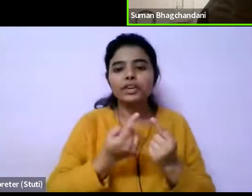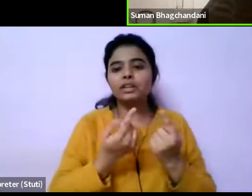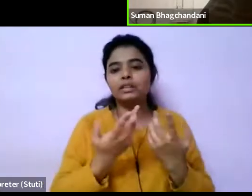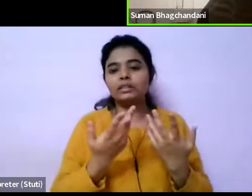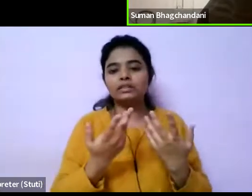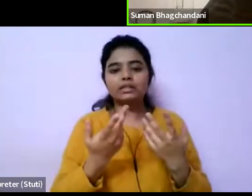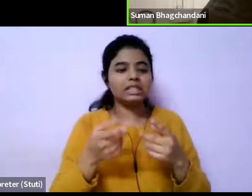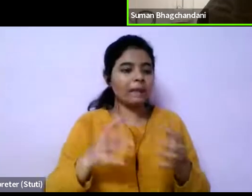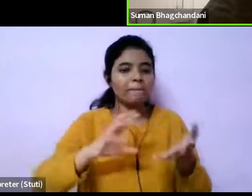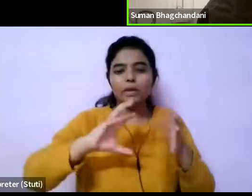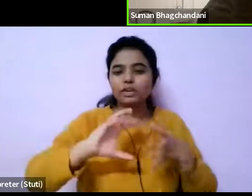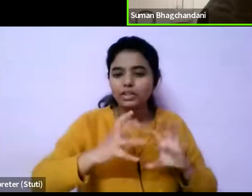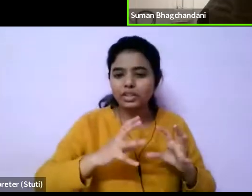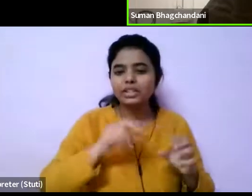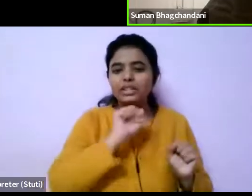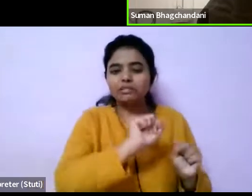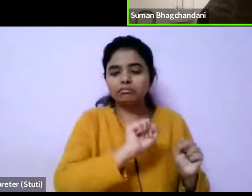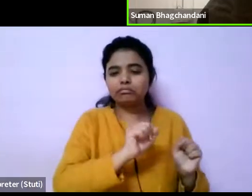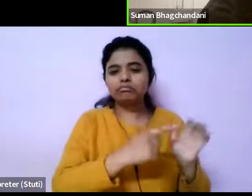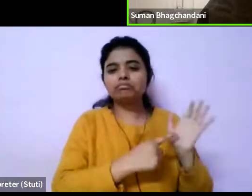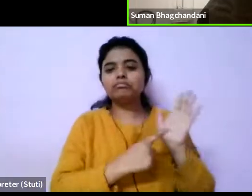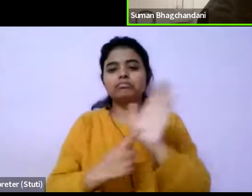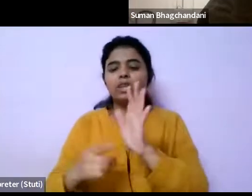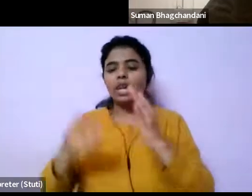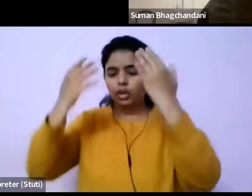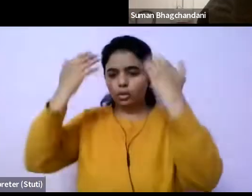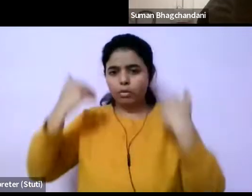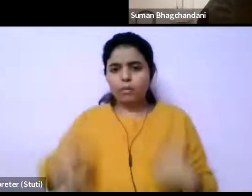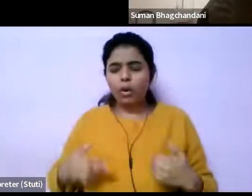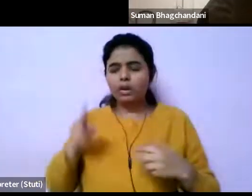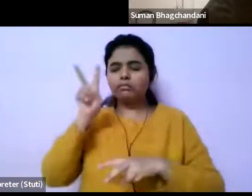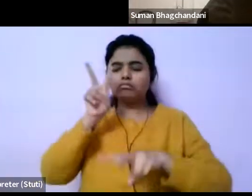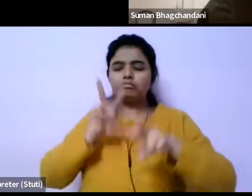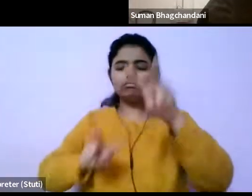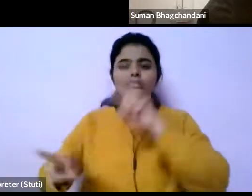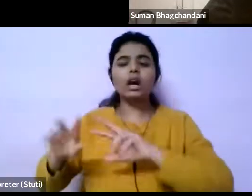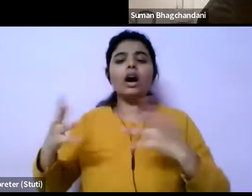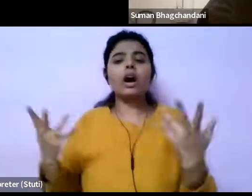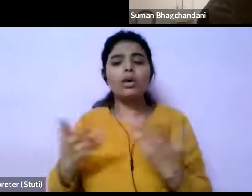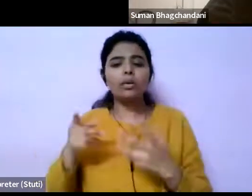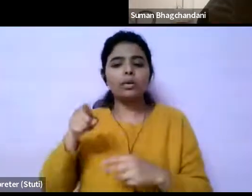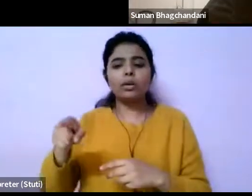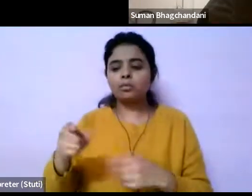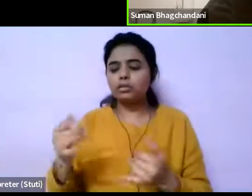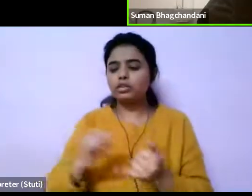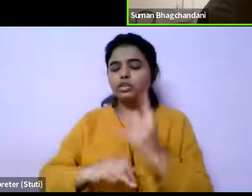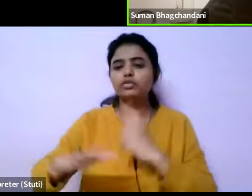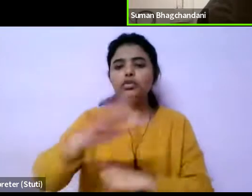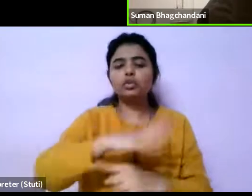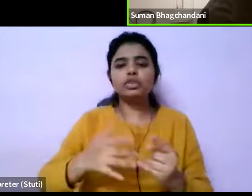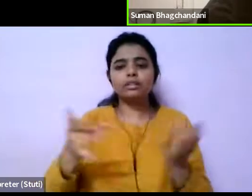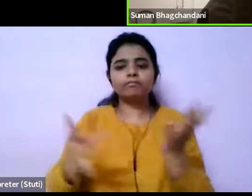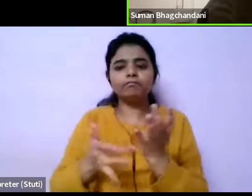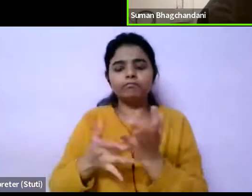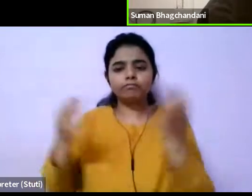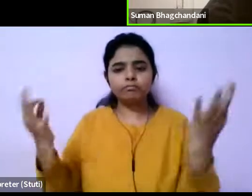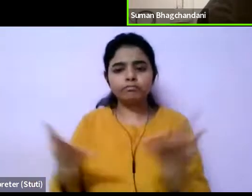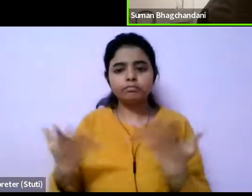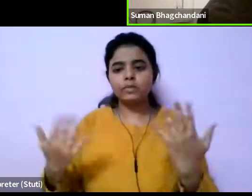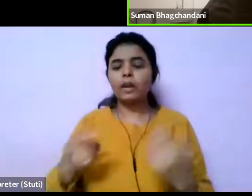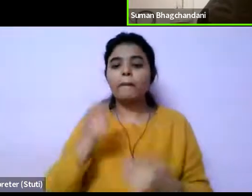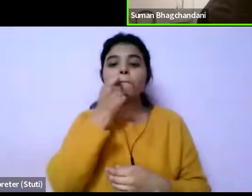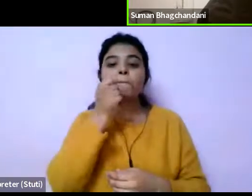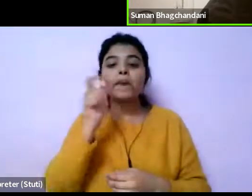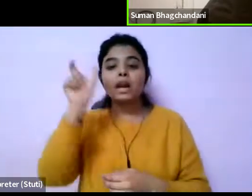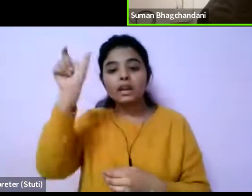state machinery that had started to visualize human body as a useful tool to gain social advancement. The body of a man also